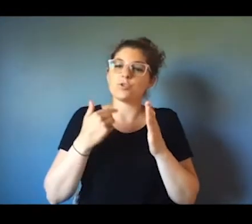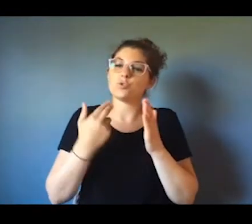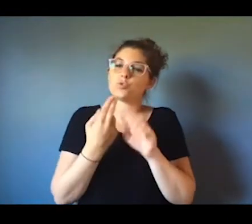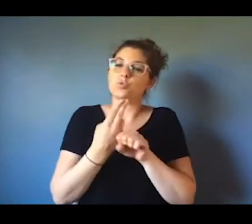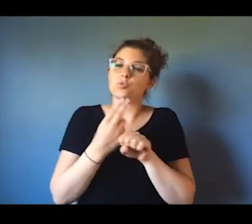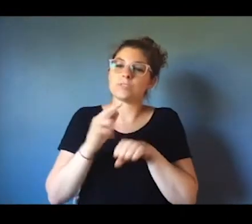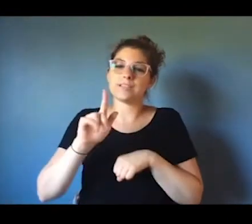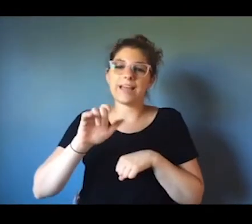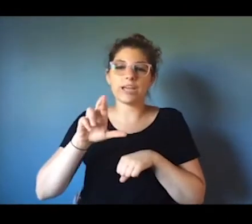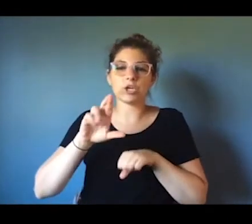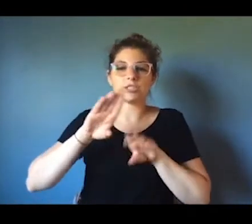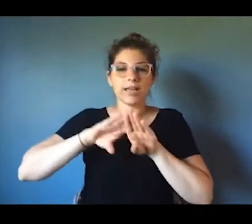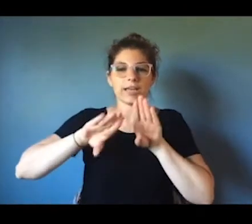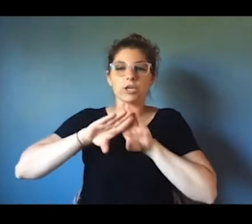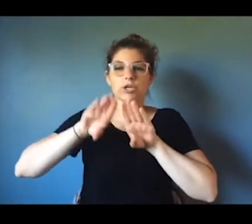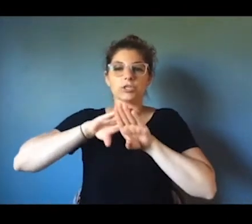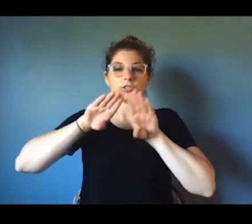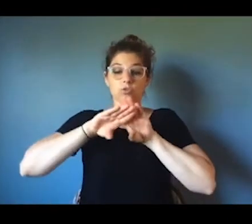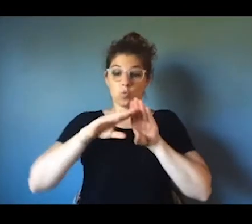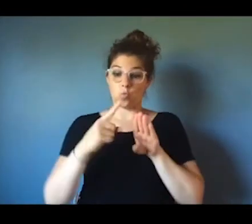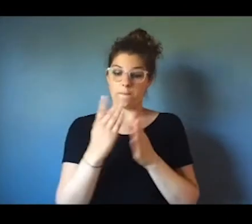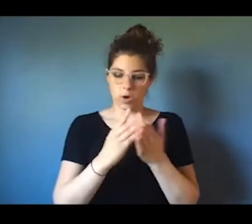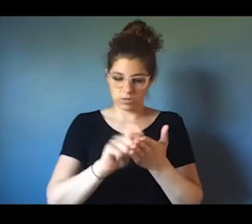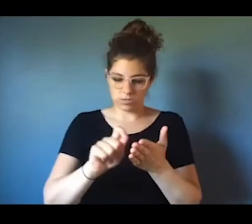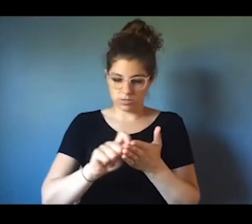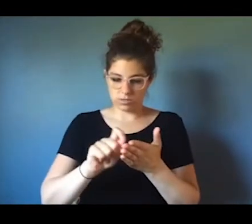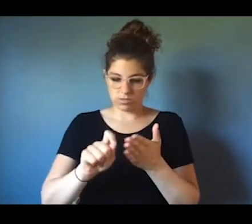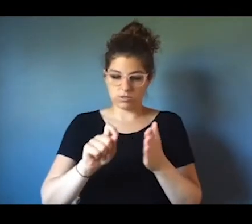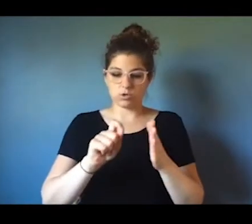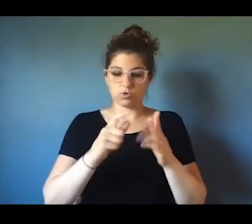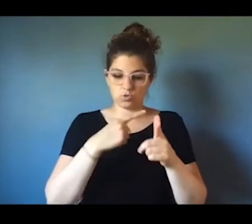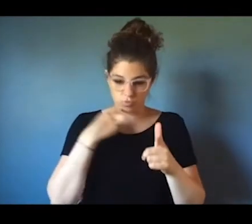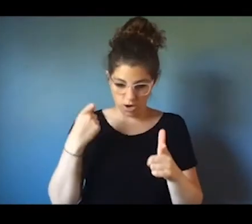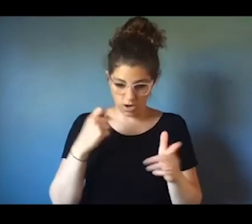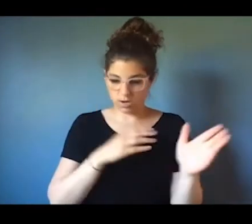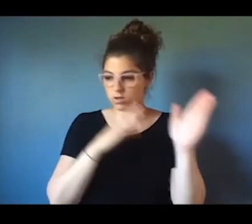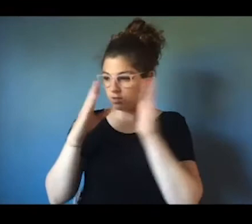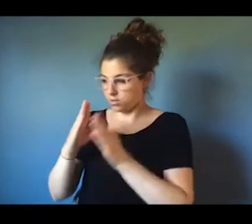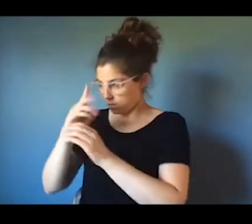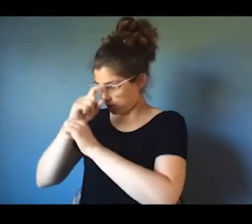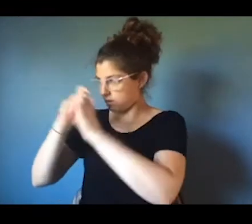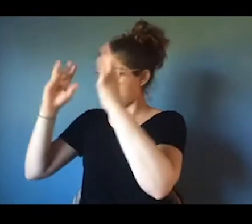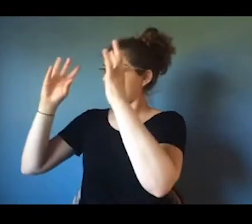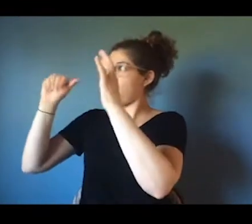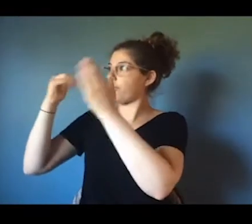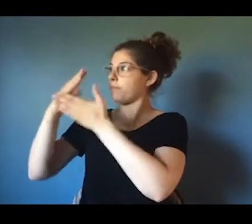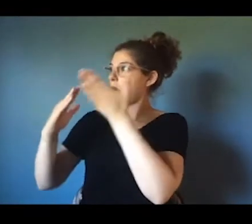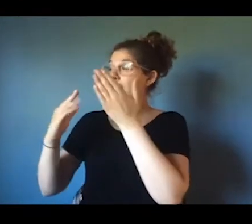I have to paint in layers, so I can let one part dry while I work on another part.